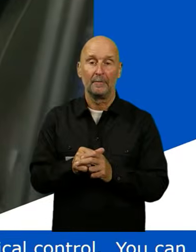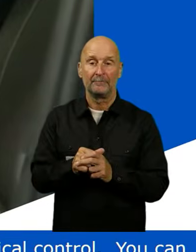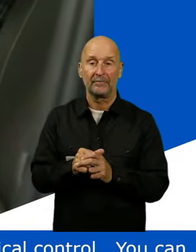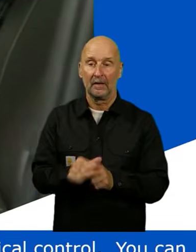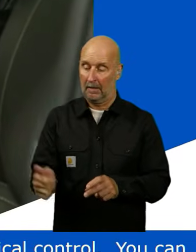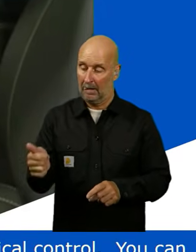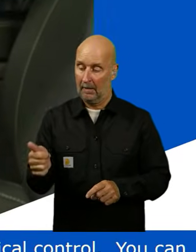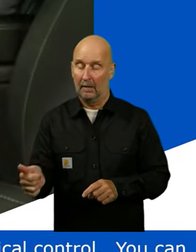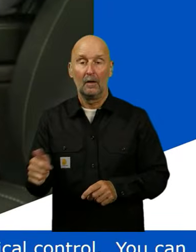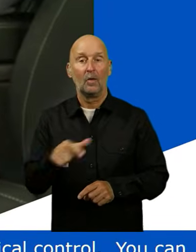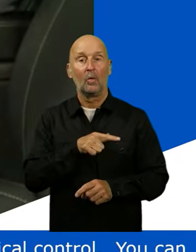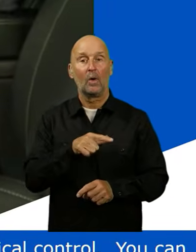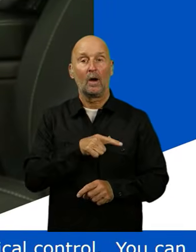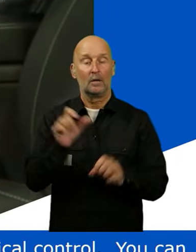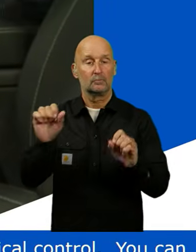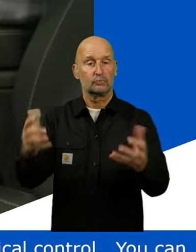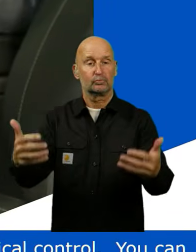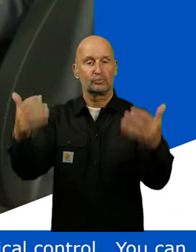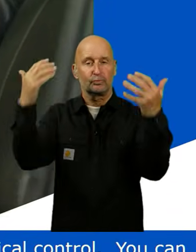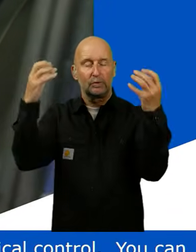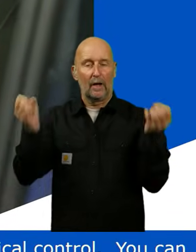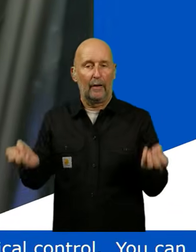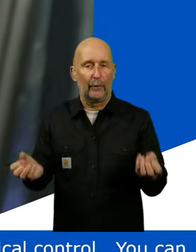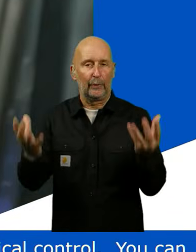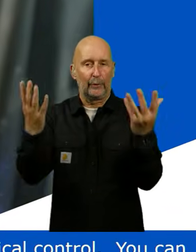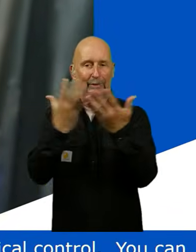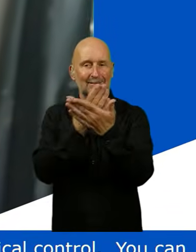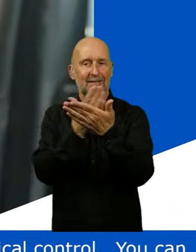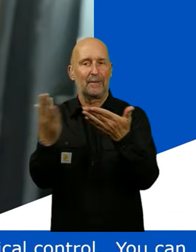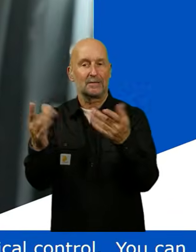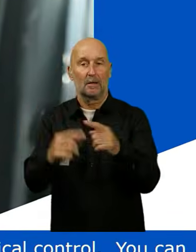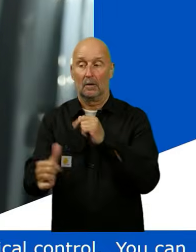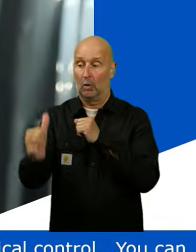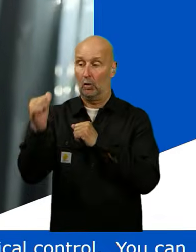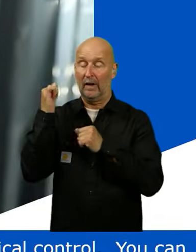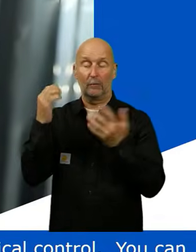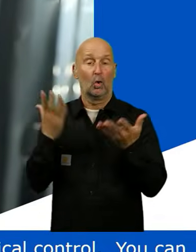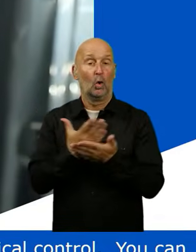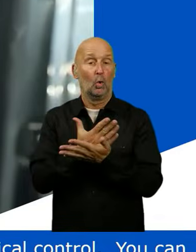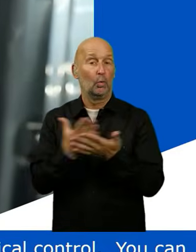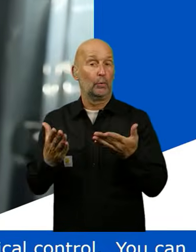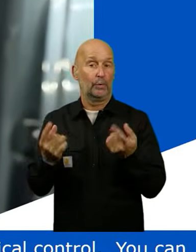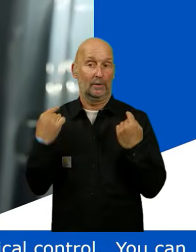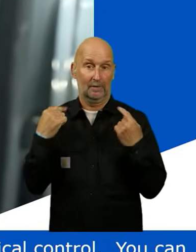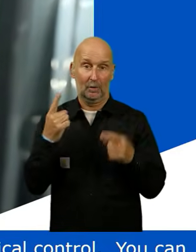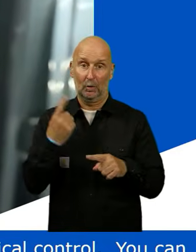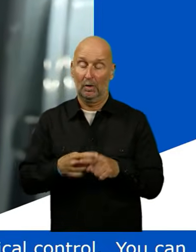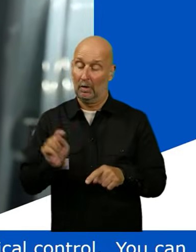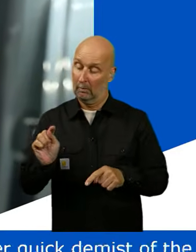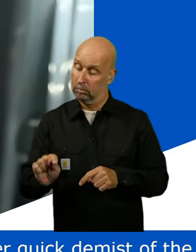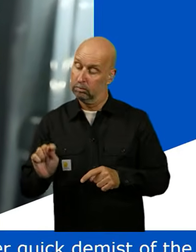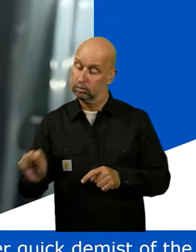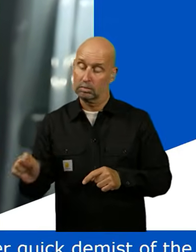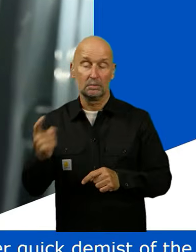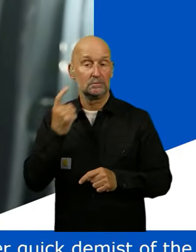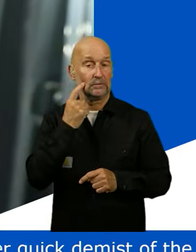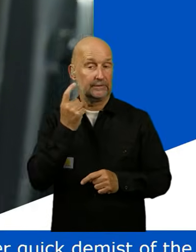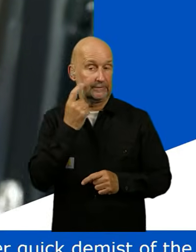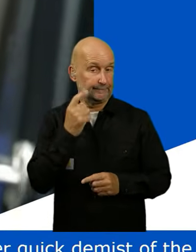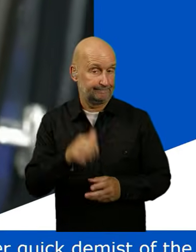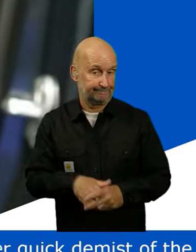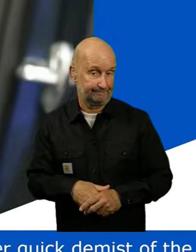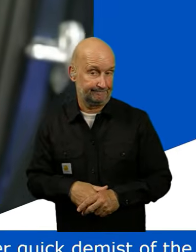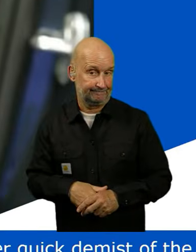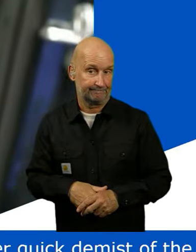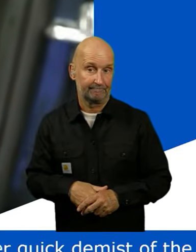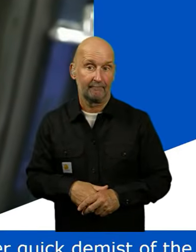for quick demist of the windscreen and rear view window as well. So it's all here and easy to hand. Below that, we've got